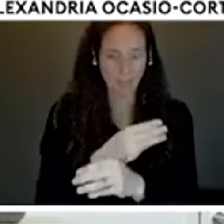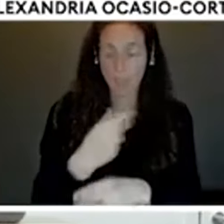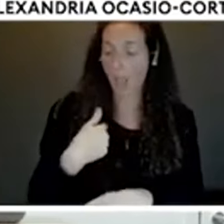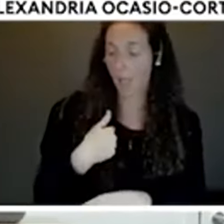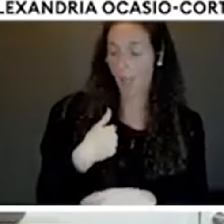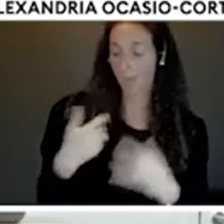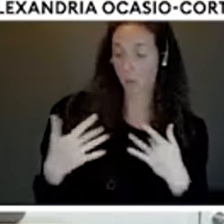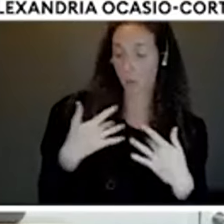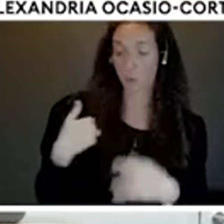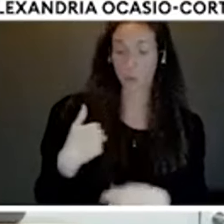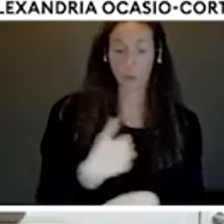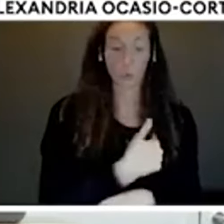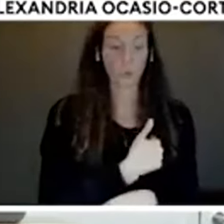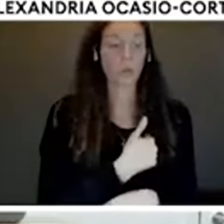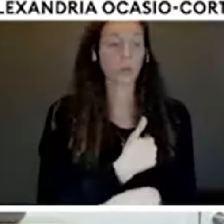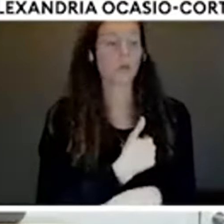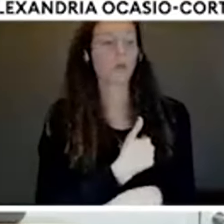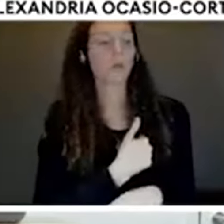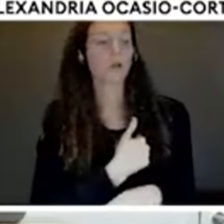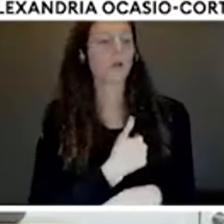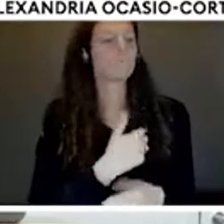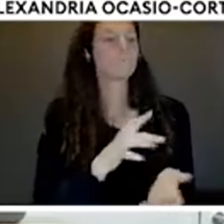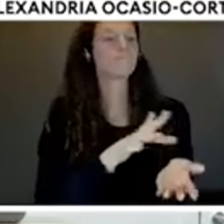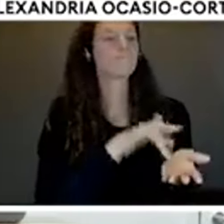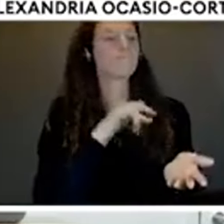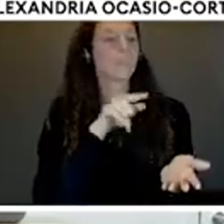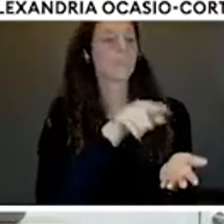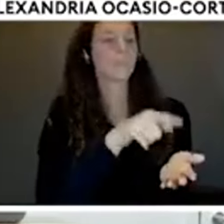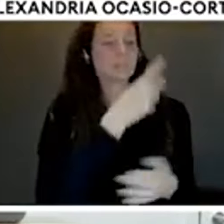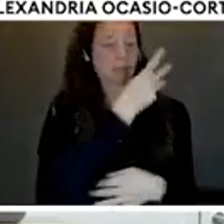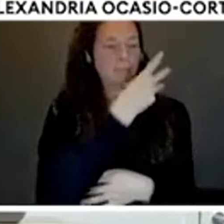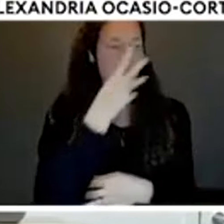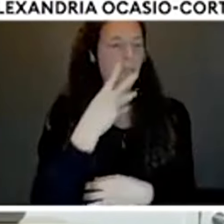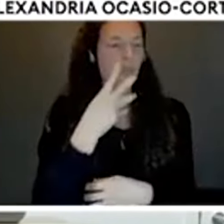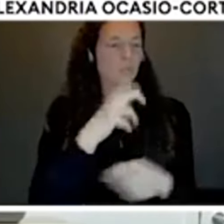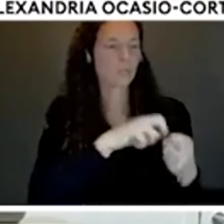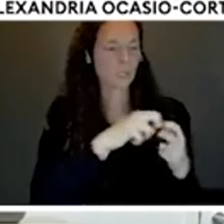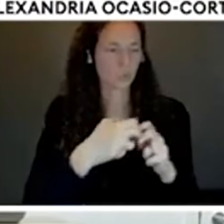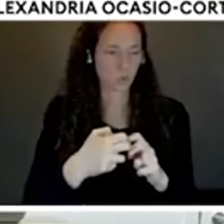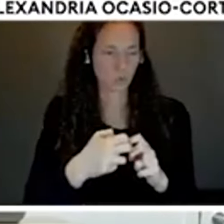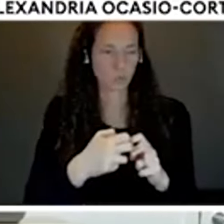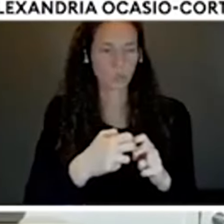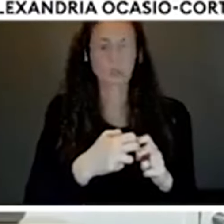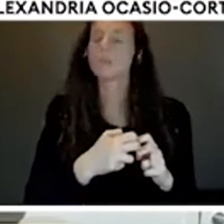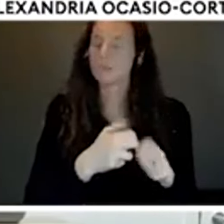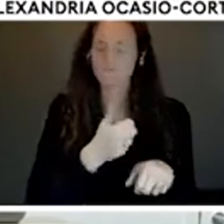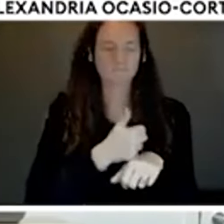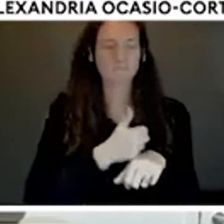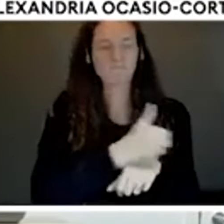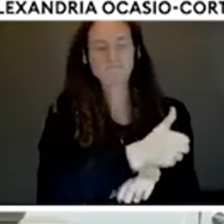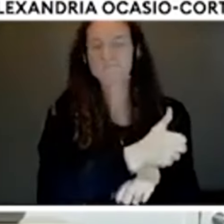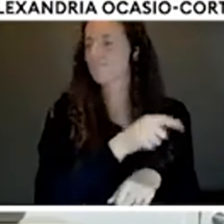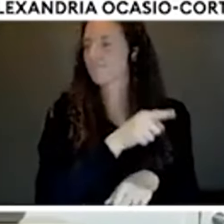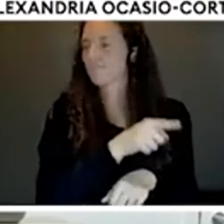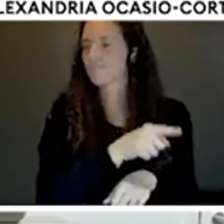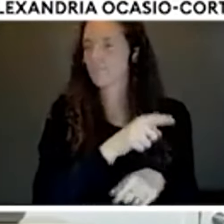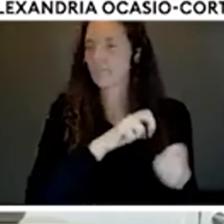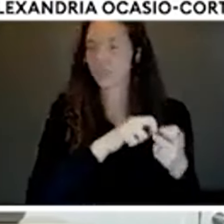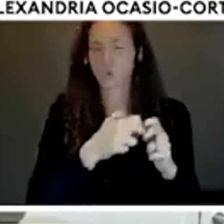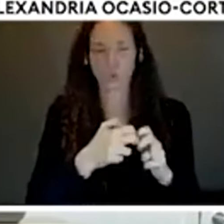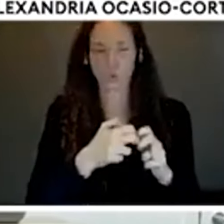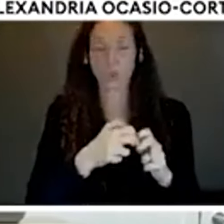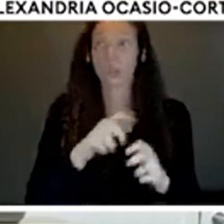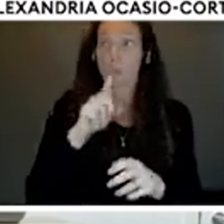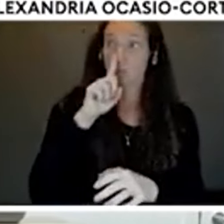issue to throw them as just a scapegoat for what is actually